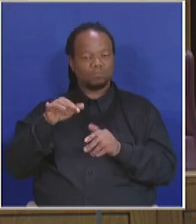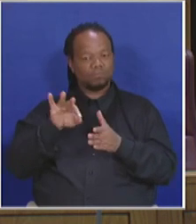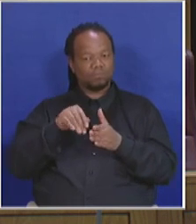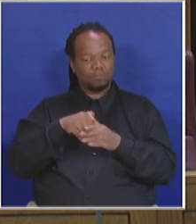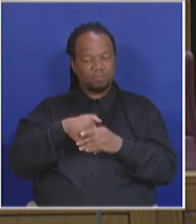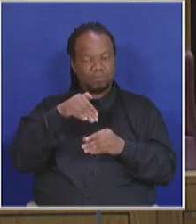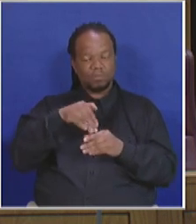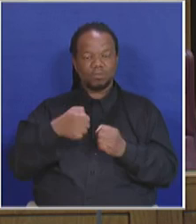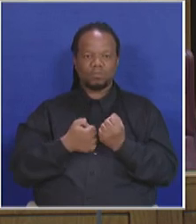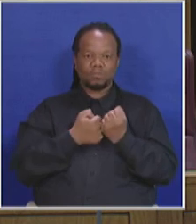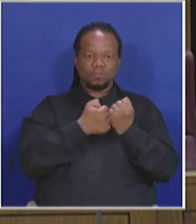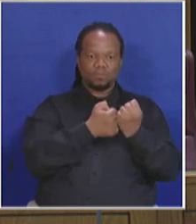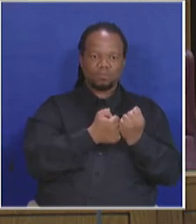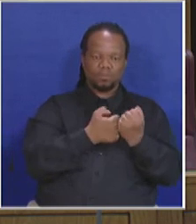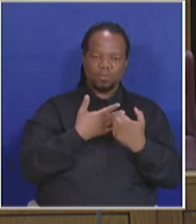against, or abstain.